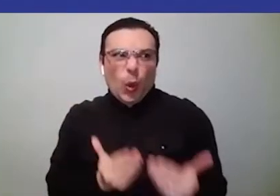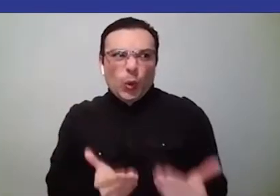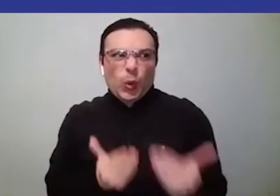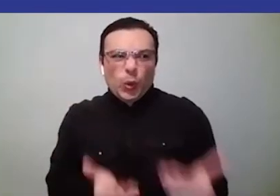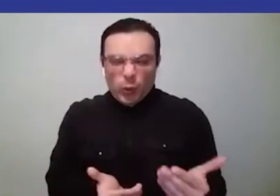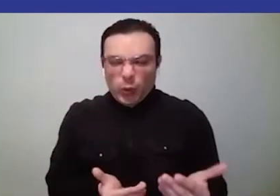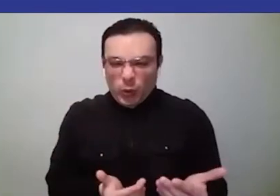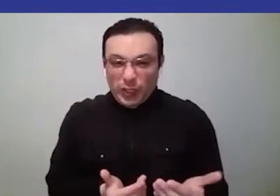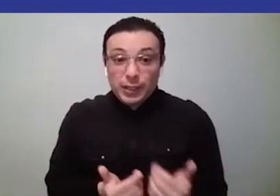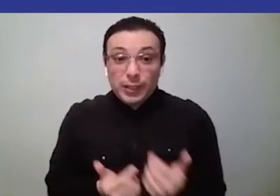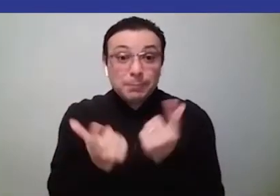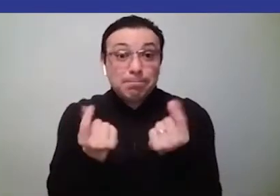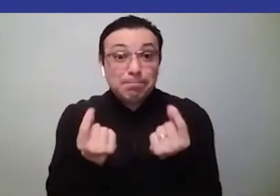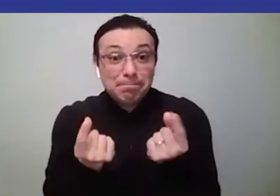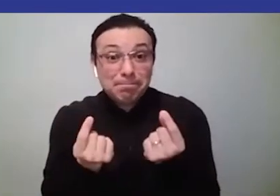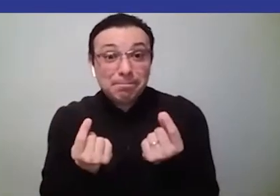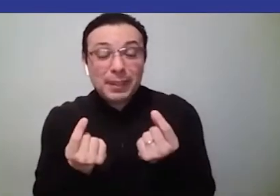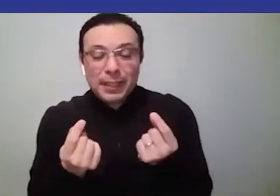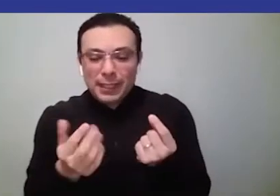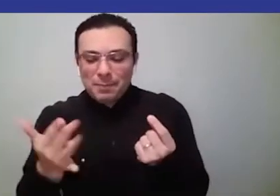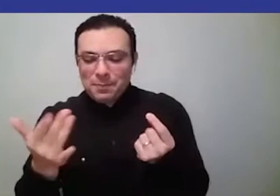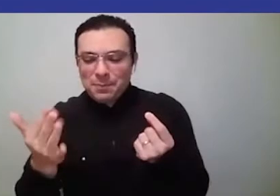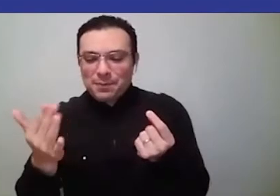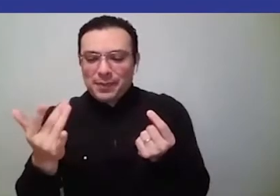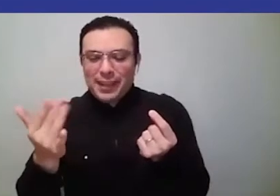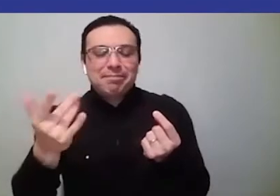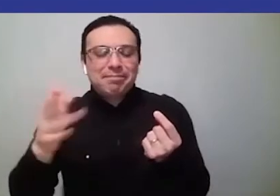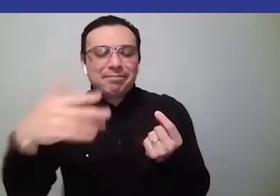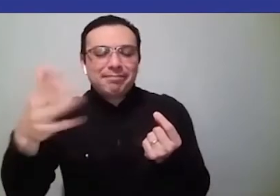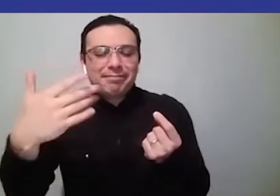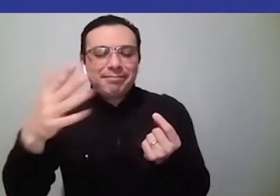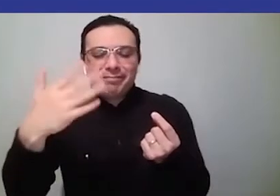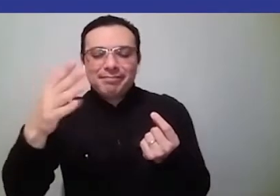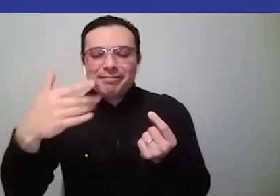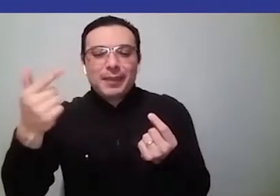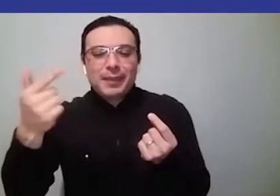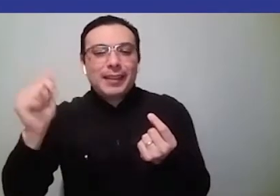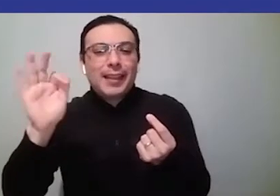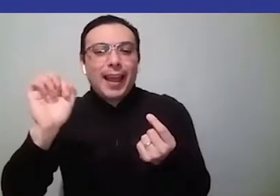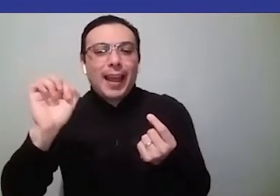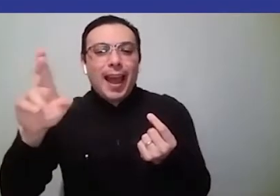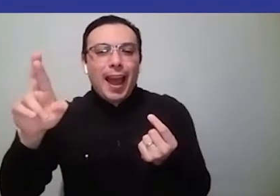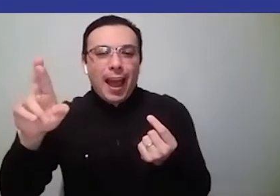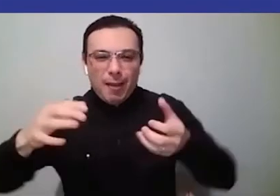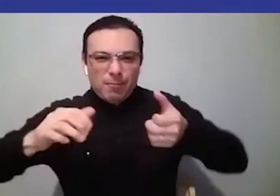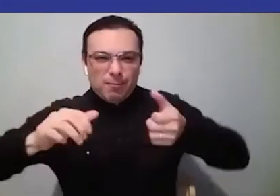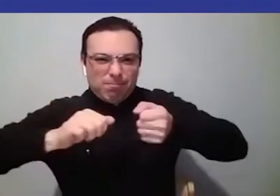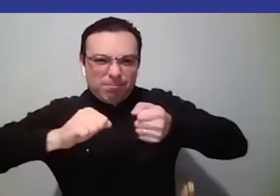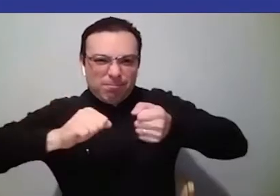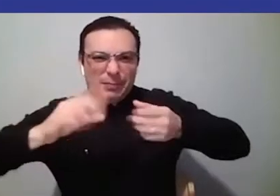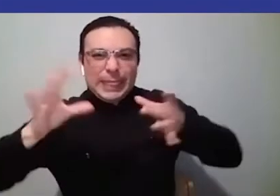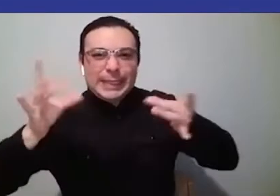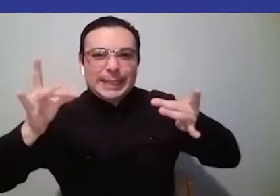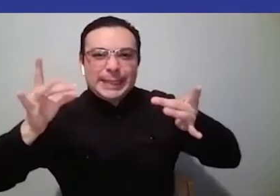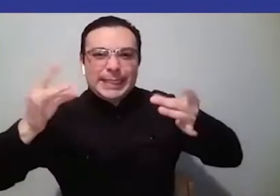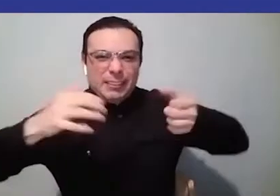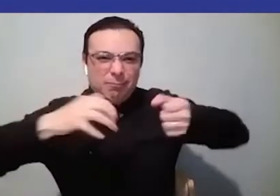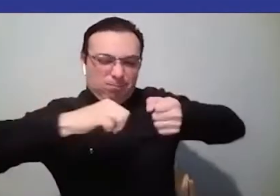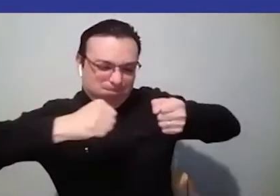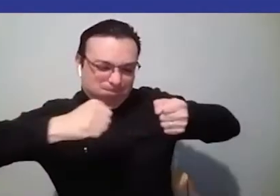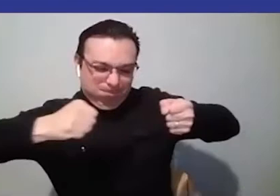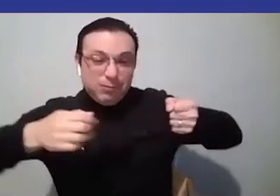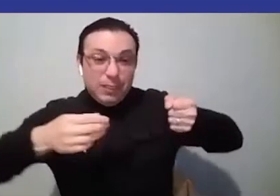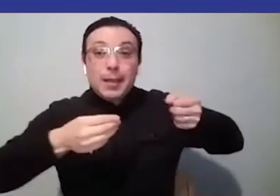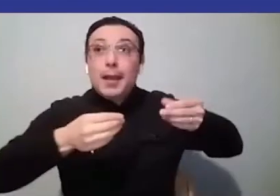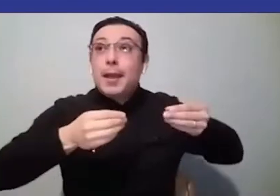tape. What's the tape? Gaffer's tape, using gaffer's tape. And so on my way to the airport, we went to the field,